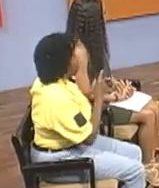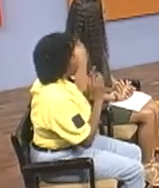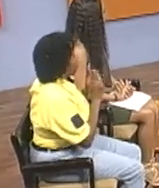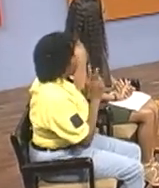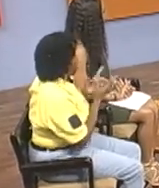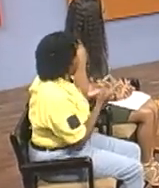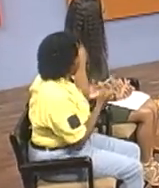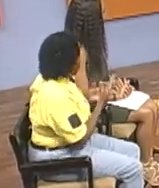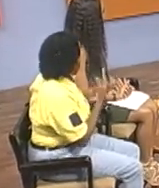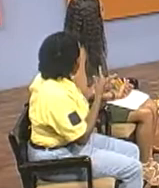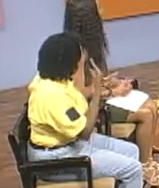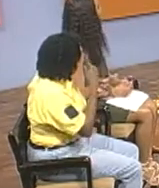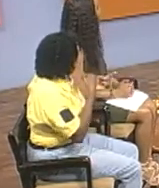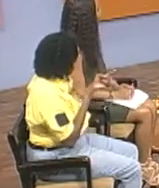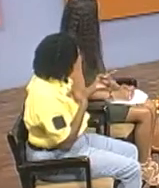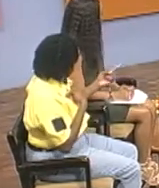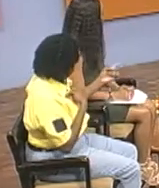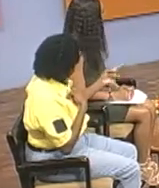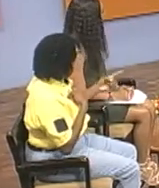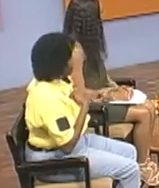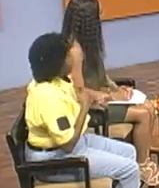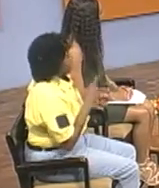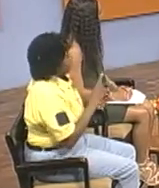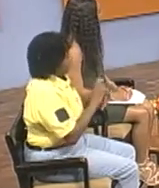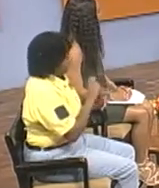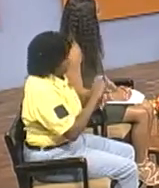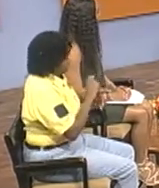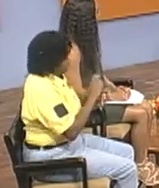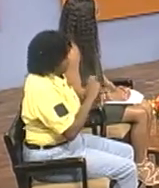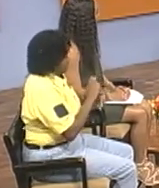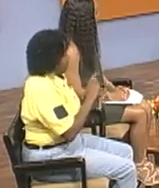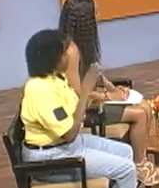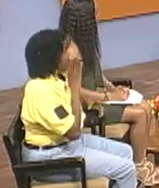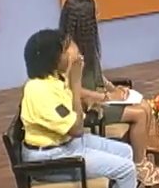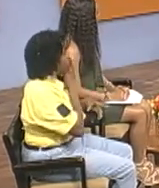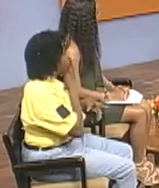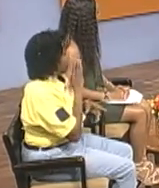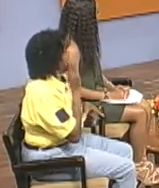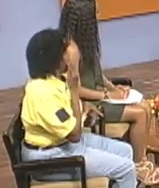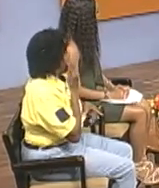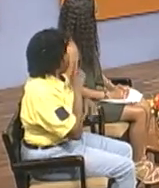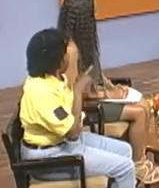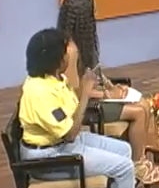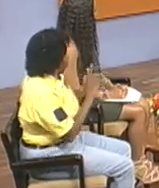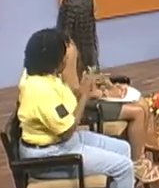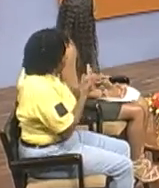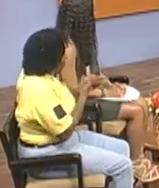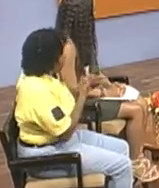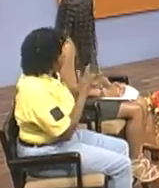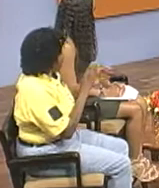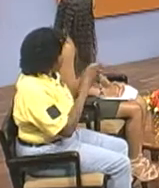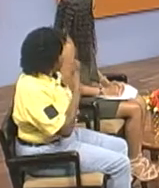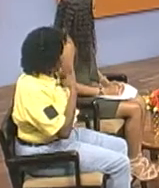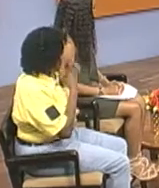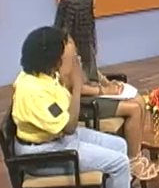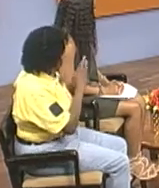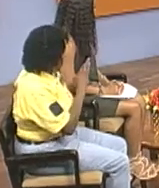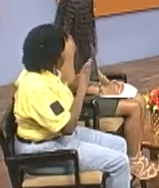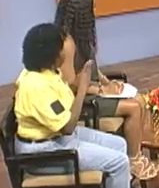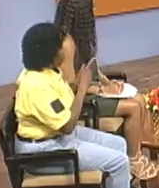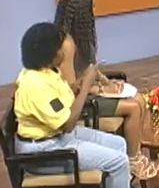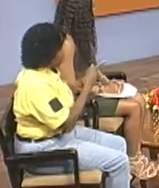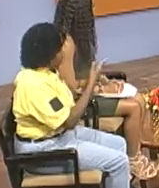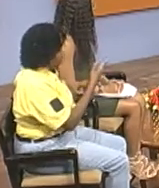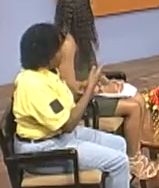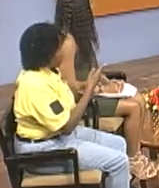currently train Brittany. She's a model. And when we first accepted Brittany on board, because Brittany is a part of